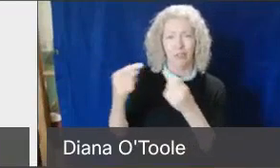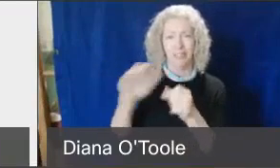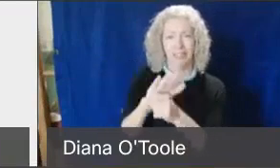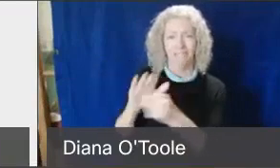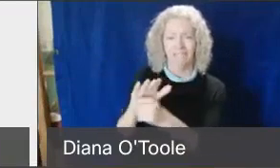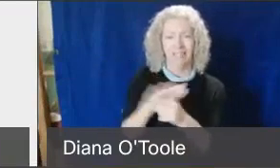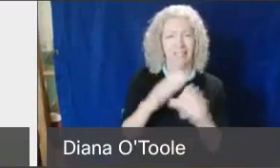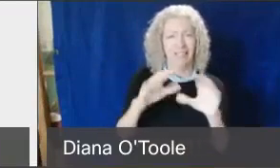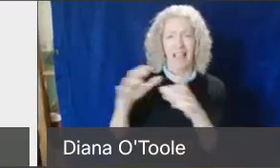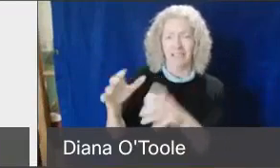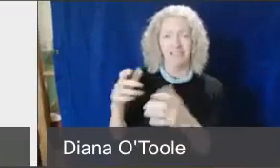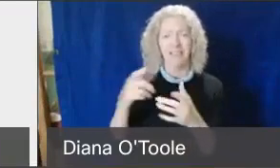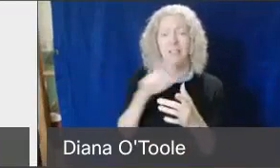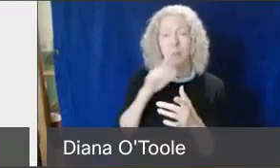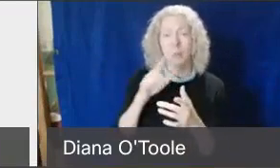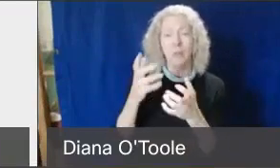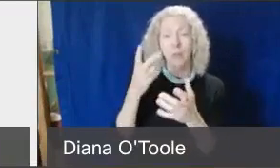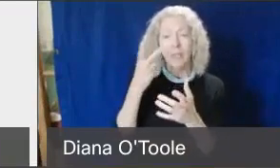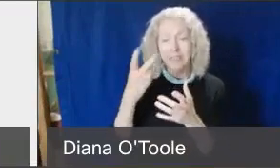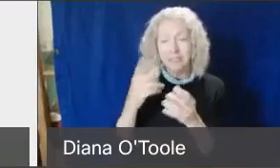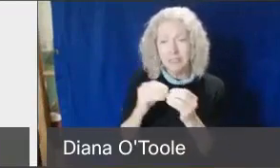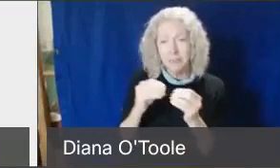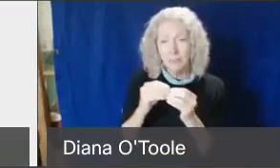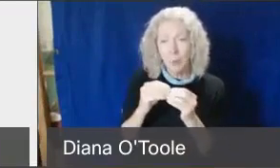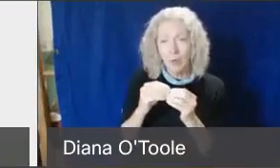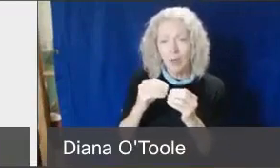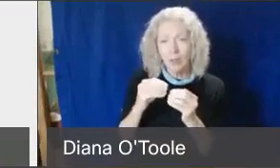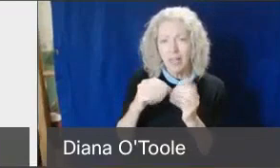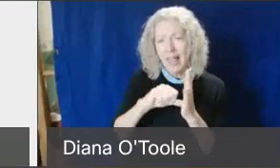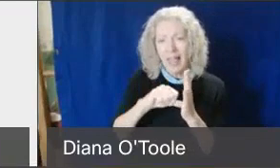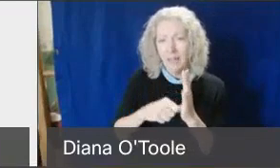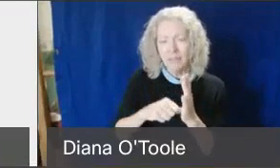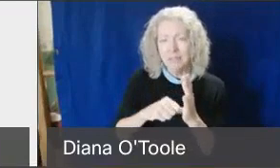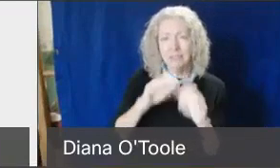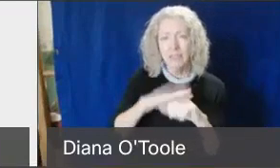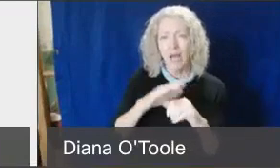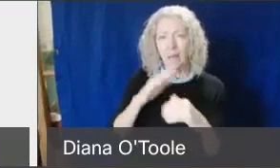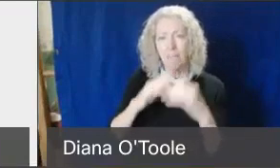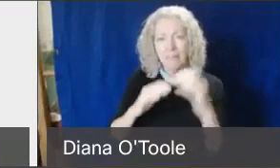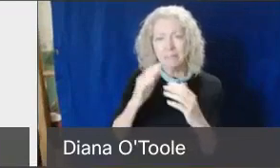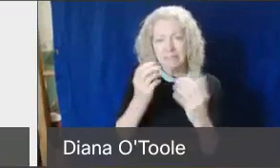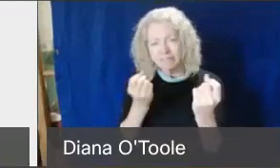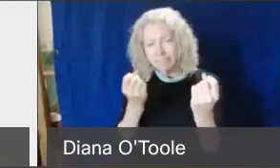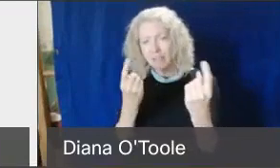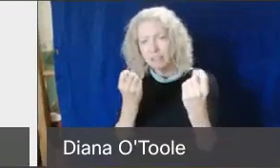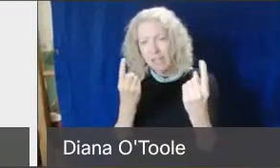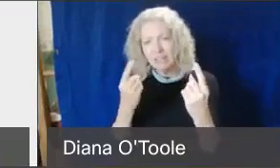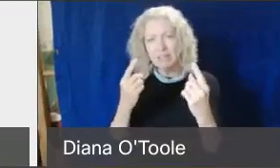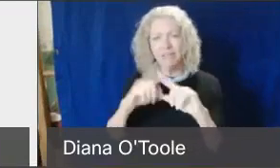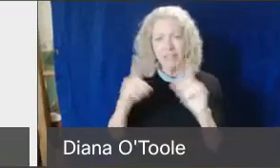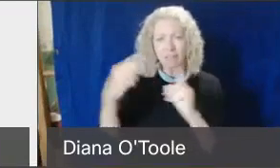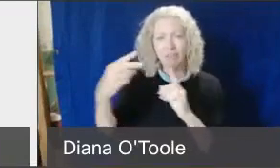effort to steer students toward these classes with an emphasis on building more understanding of different cultures, perspectives, and